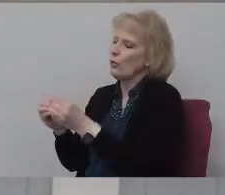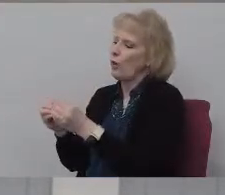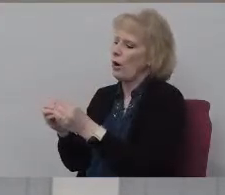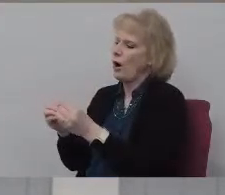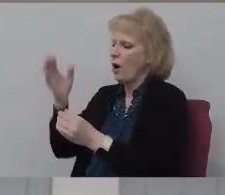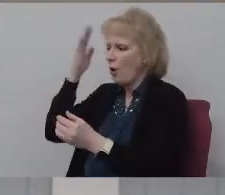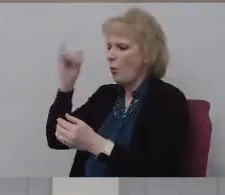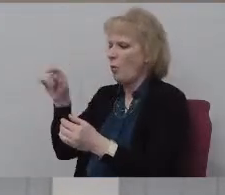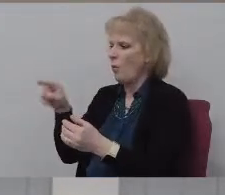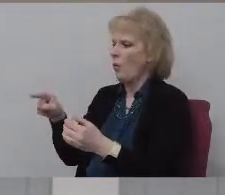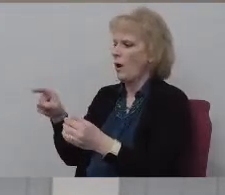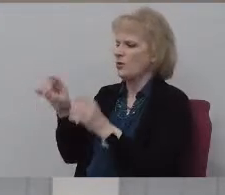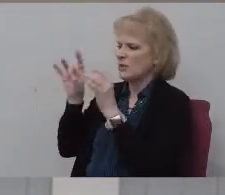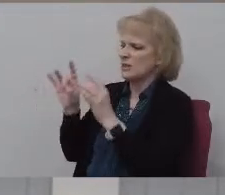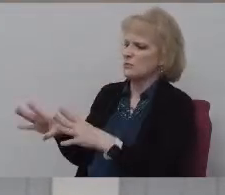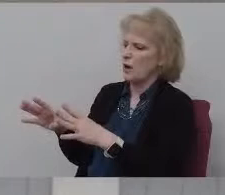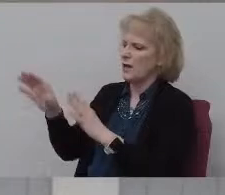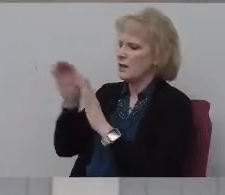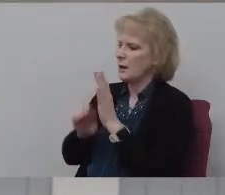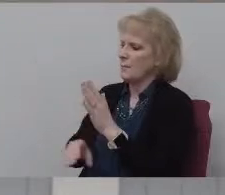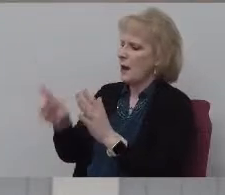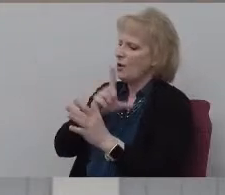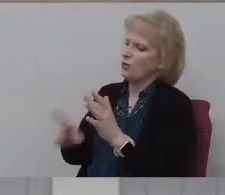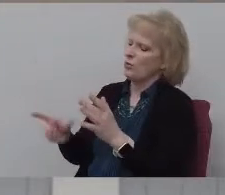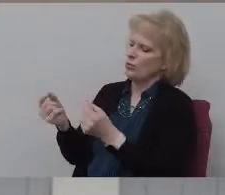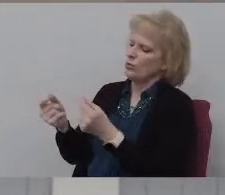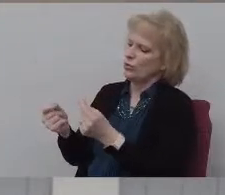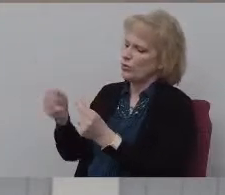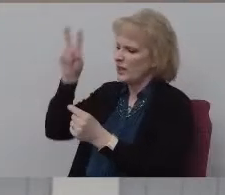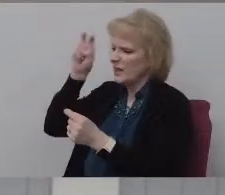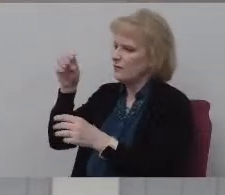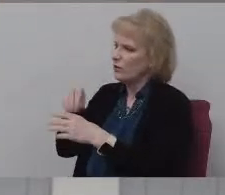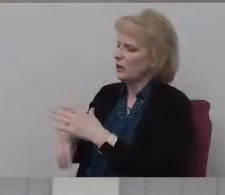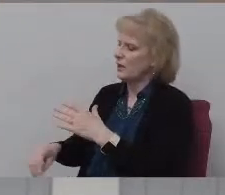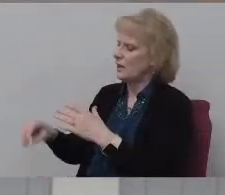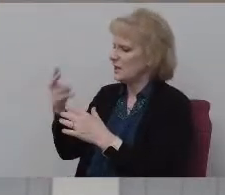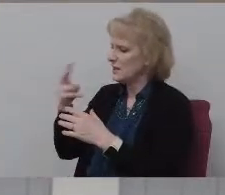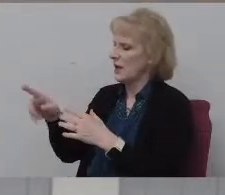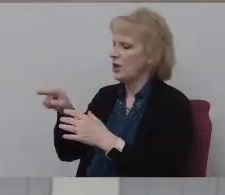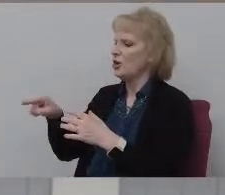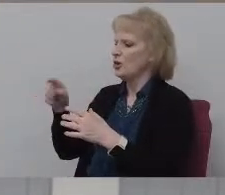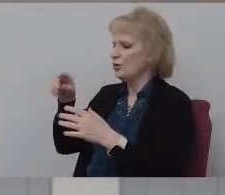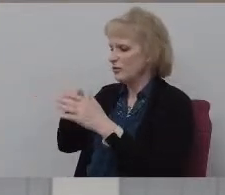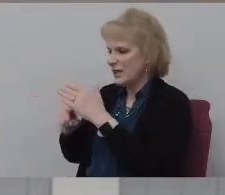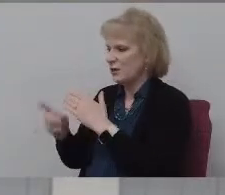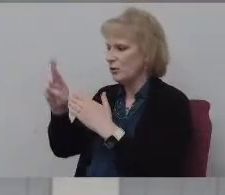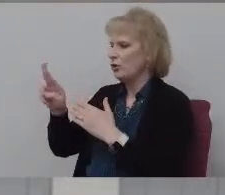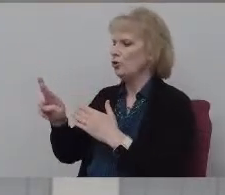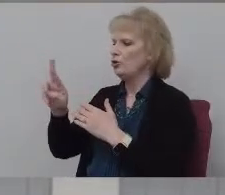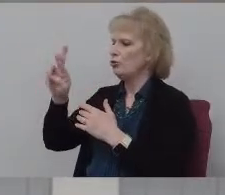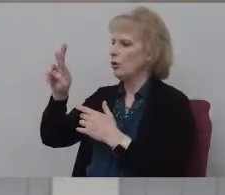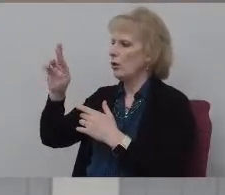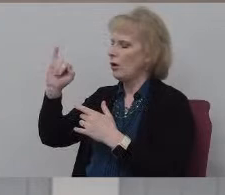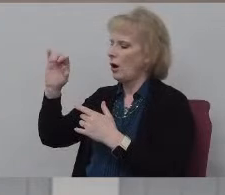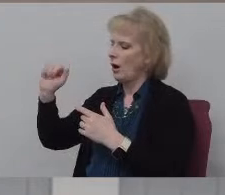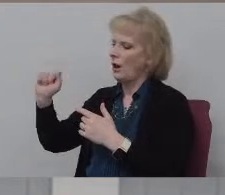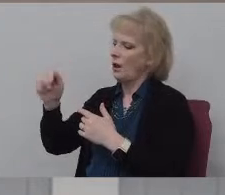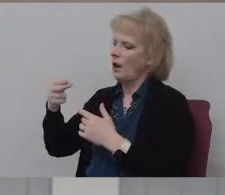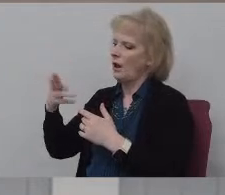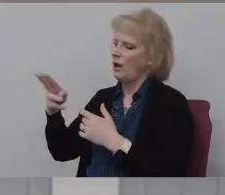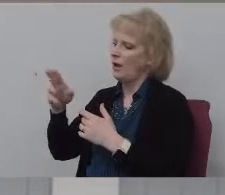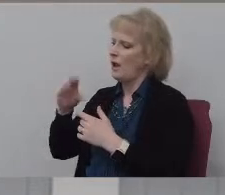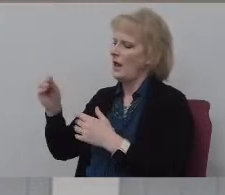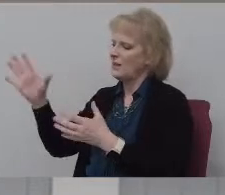thou despised the commandment of the Lord to do evil in his sight? Thou hast killed Uriah the Hittite with the sword, and hast taken his wife to be thy